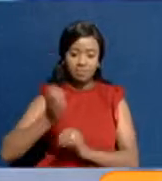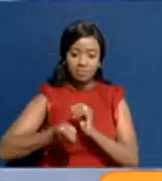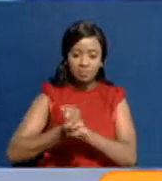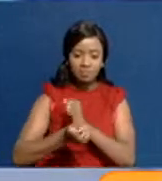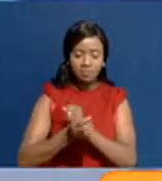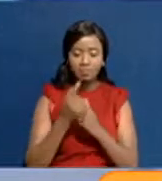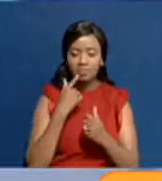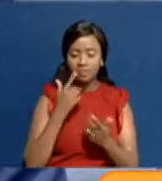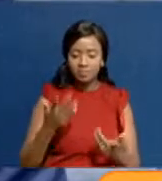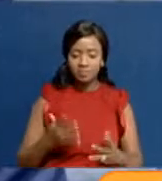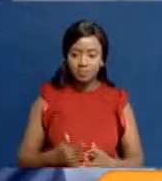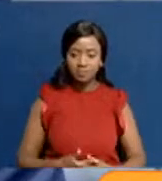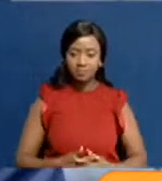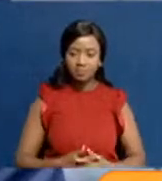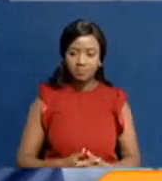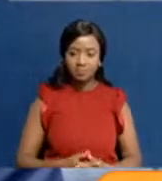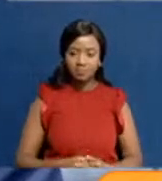Listen.